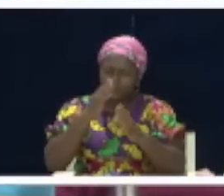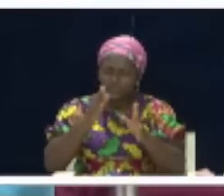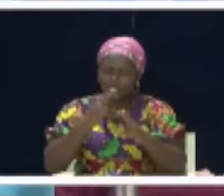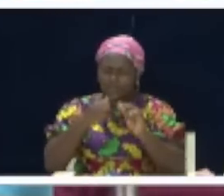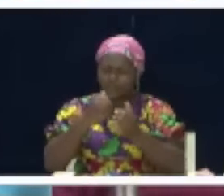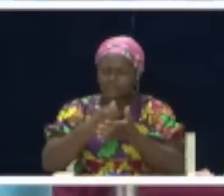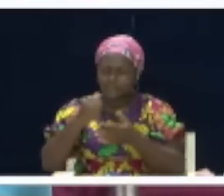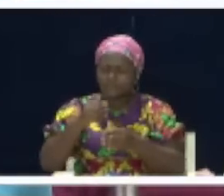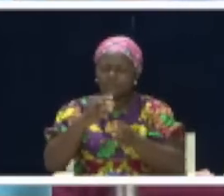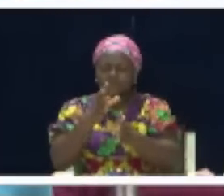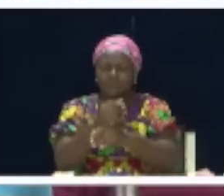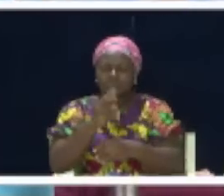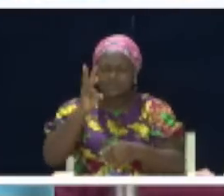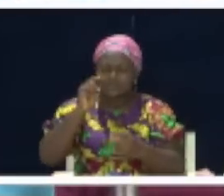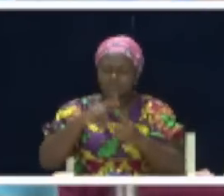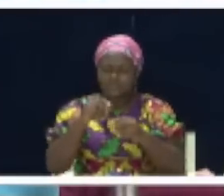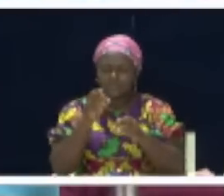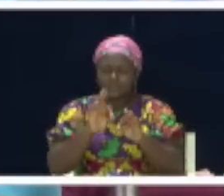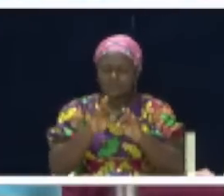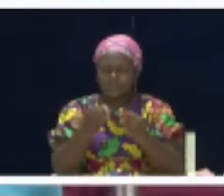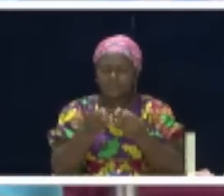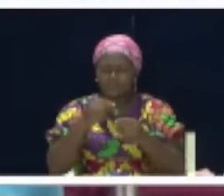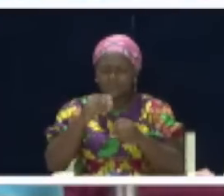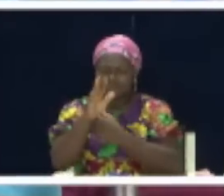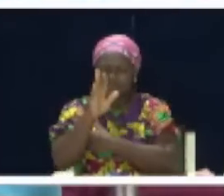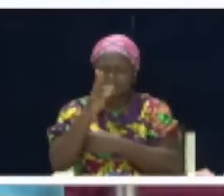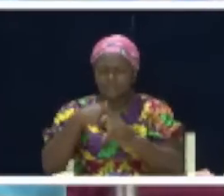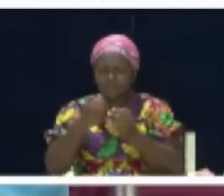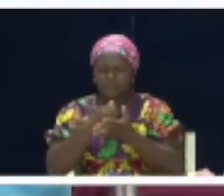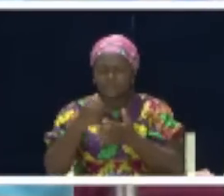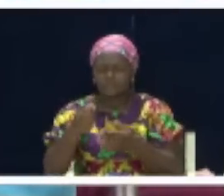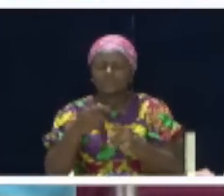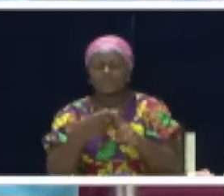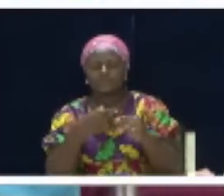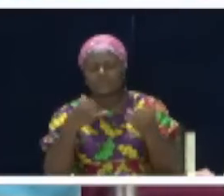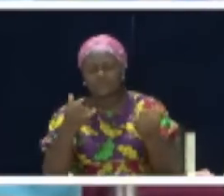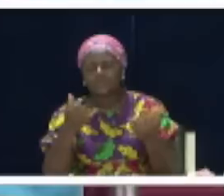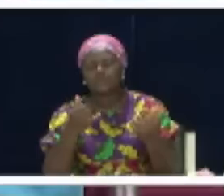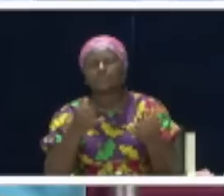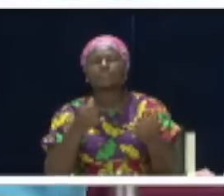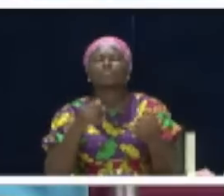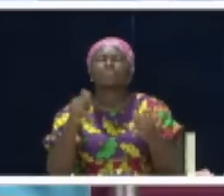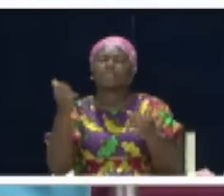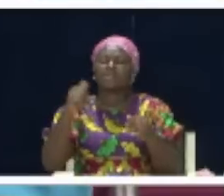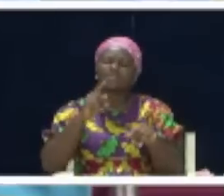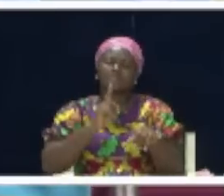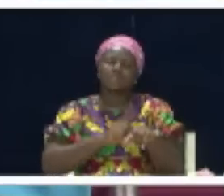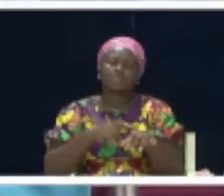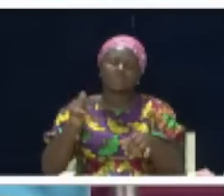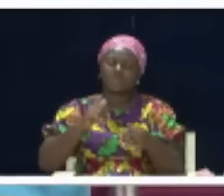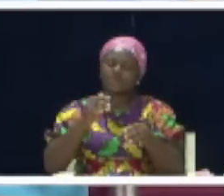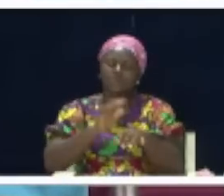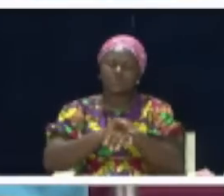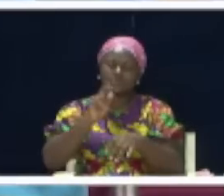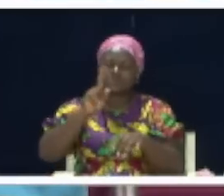Receive them into the family of God. And from now on, anytime they call on you, please answer them by fire.